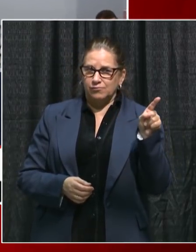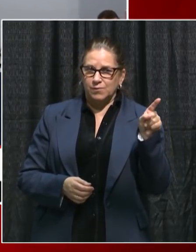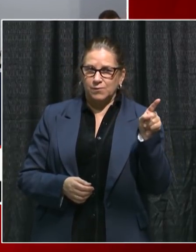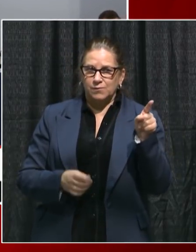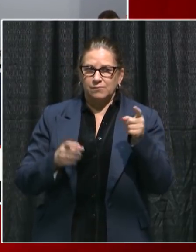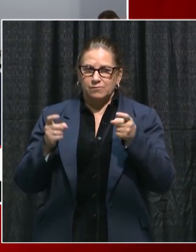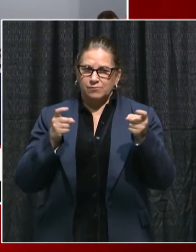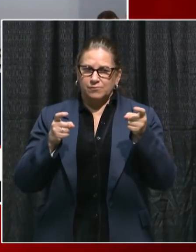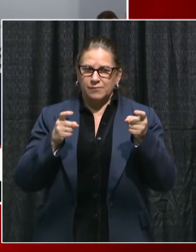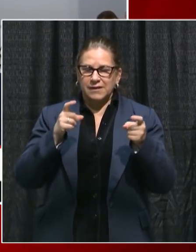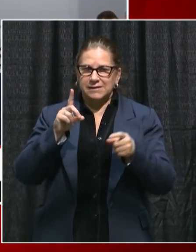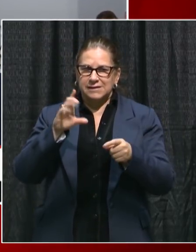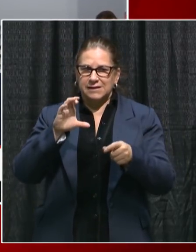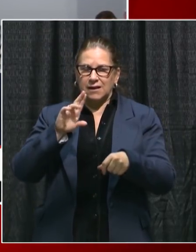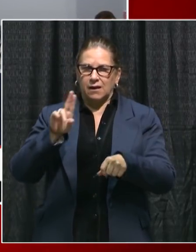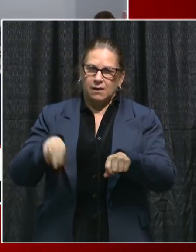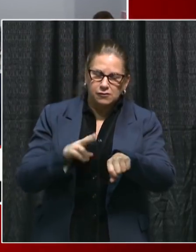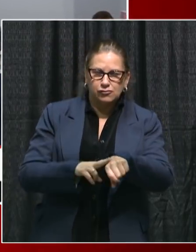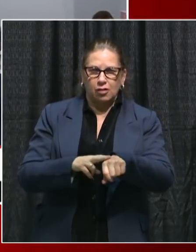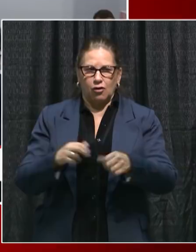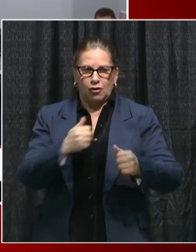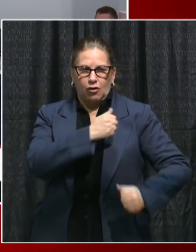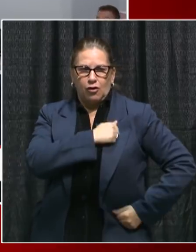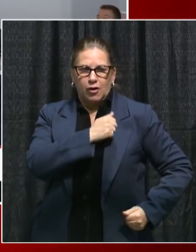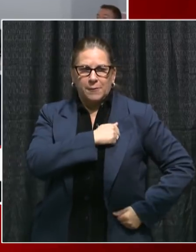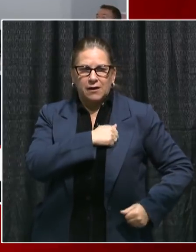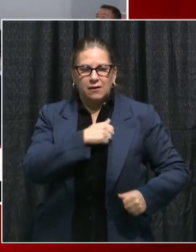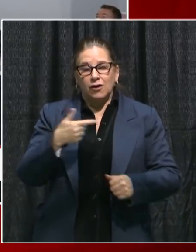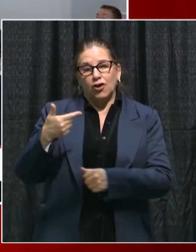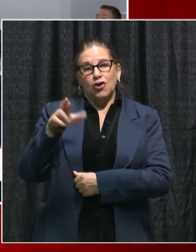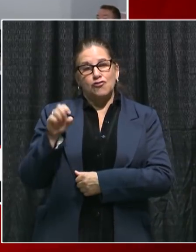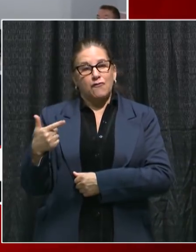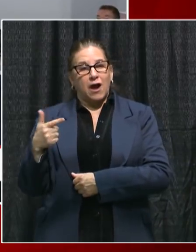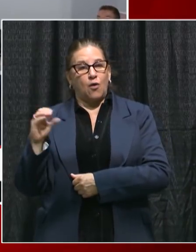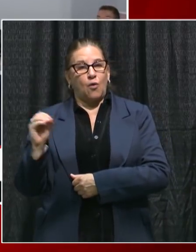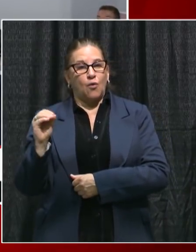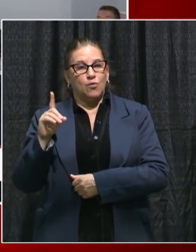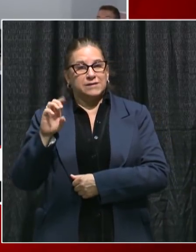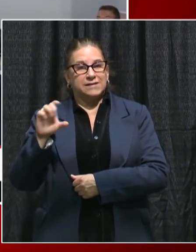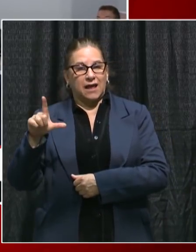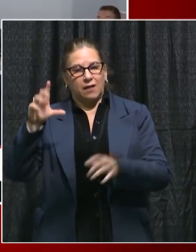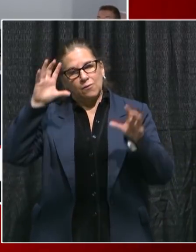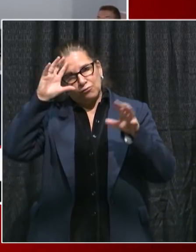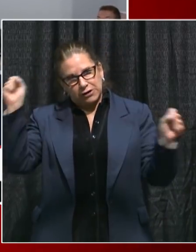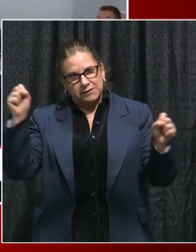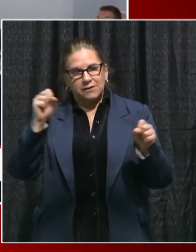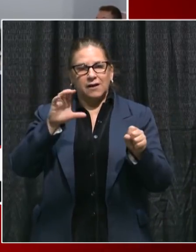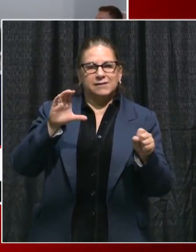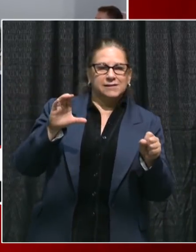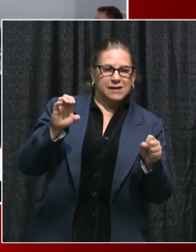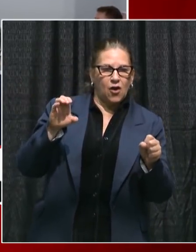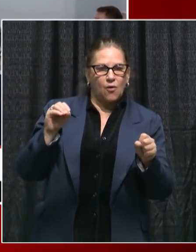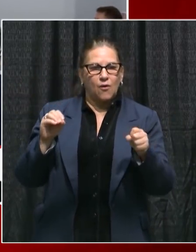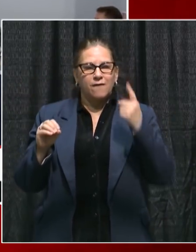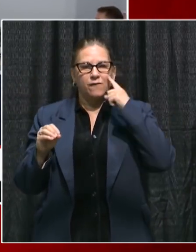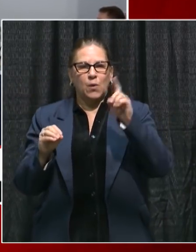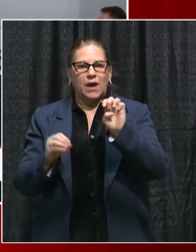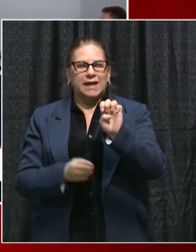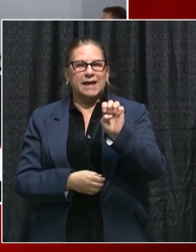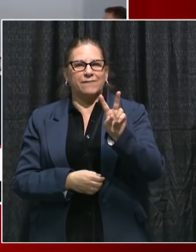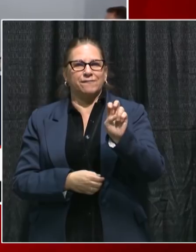Greg Odell, who is the President and CEO of Events D.C. Let me start by